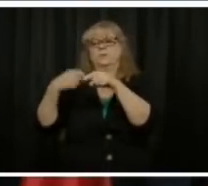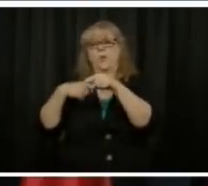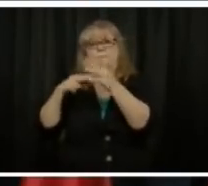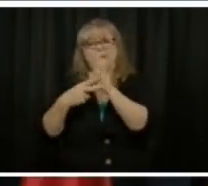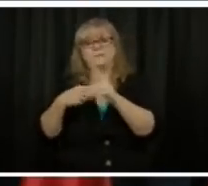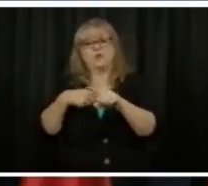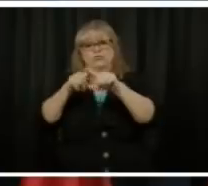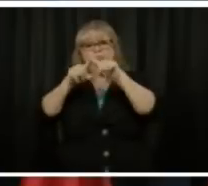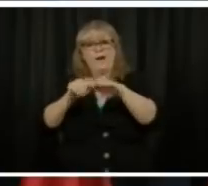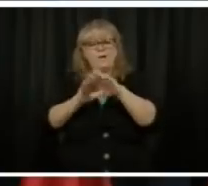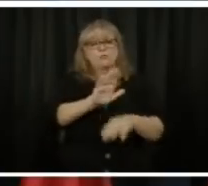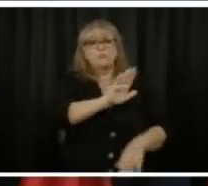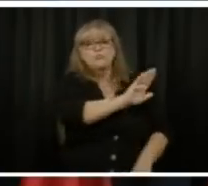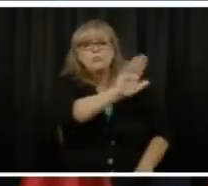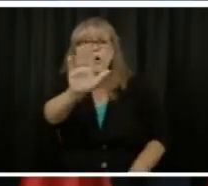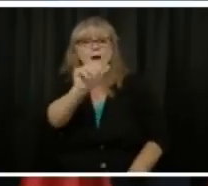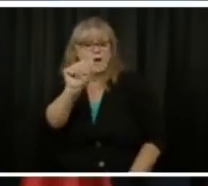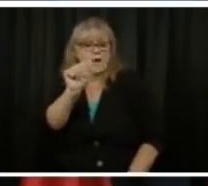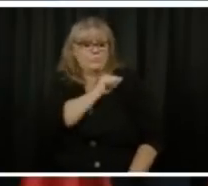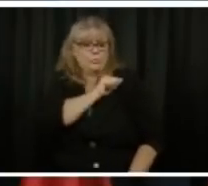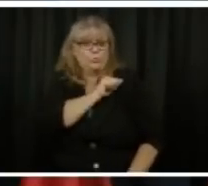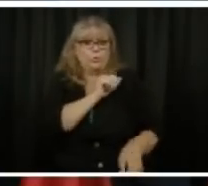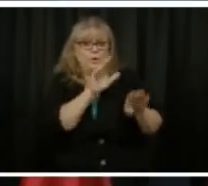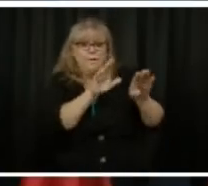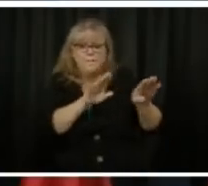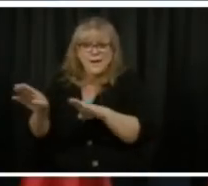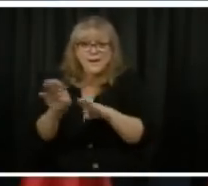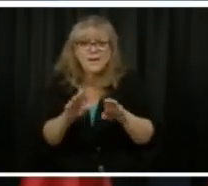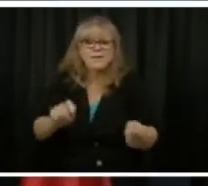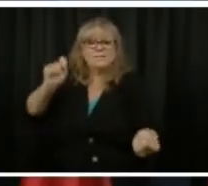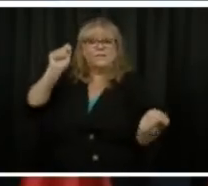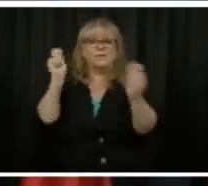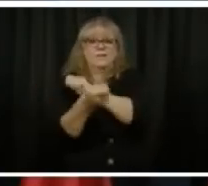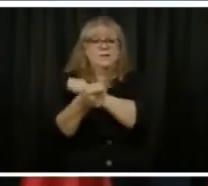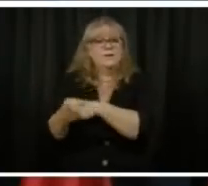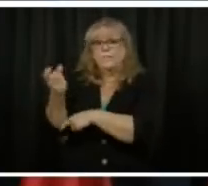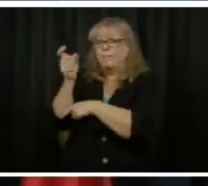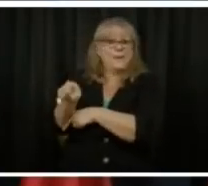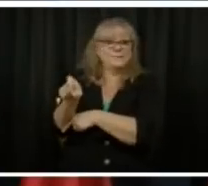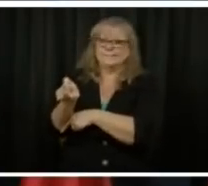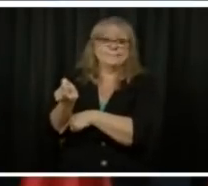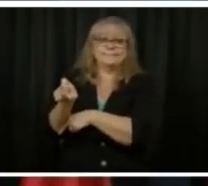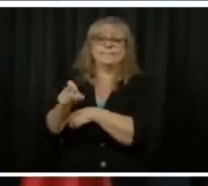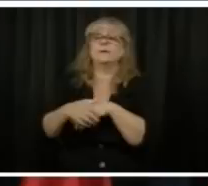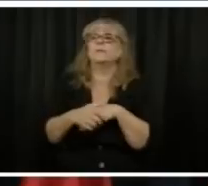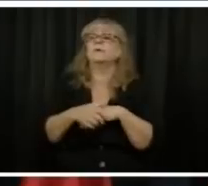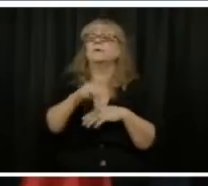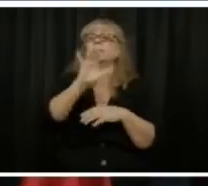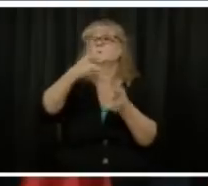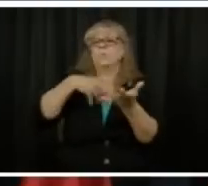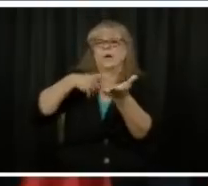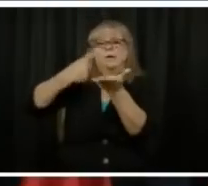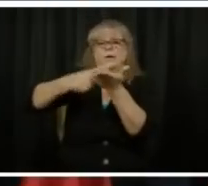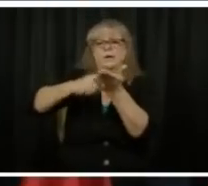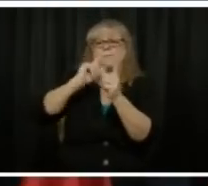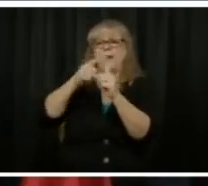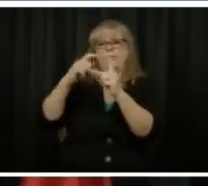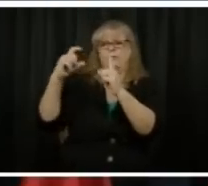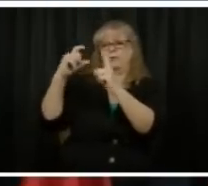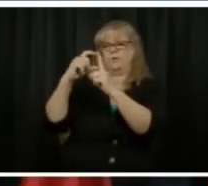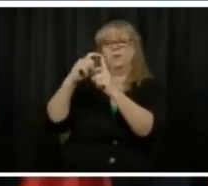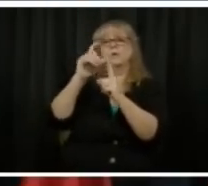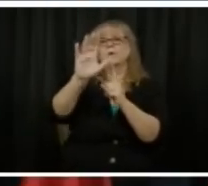really what today's going to be about. I want to translate that term social distancing so you kind of know what it means and what it means